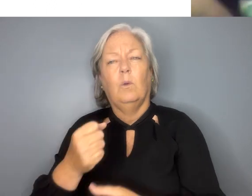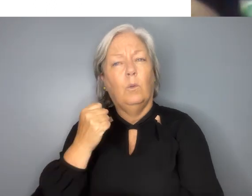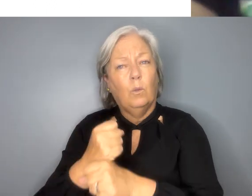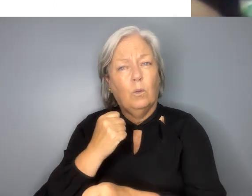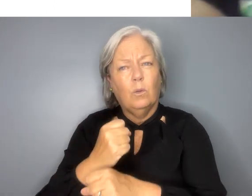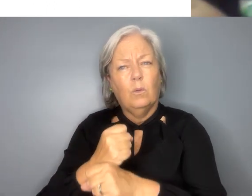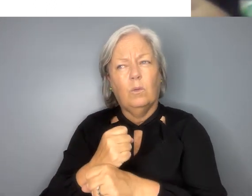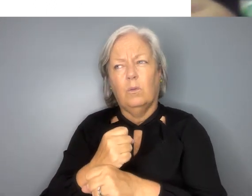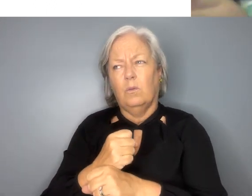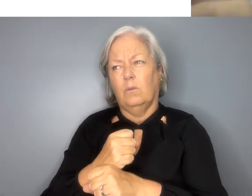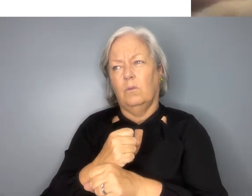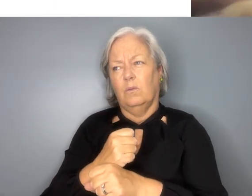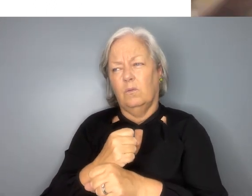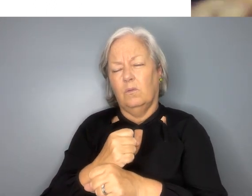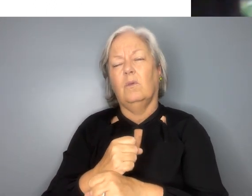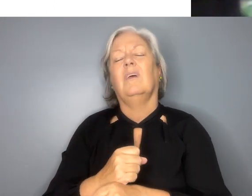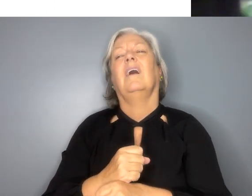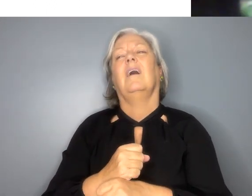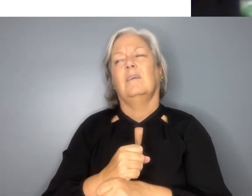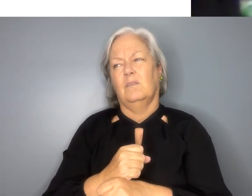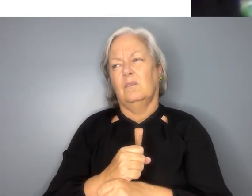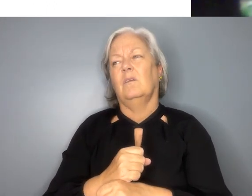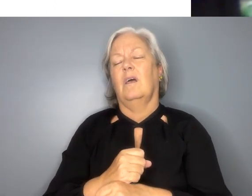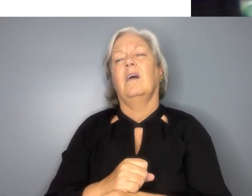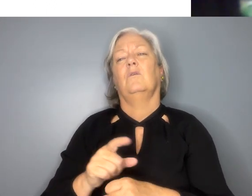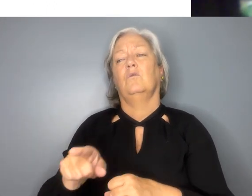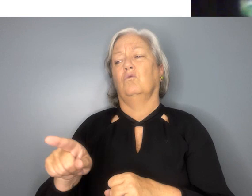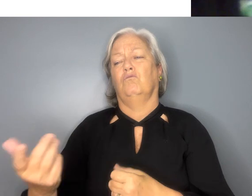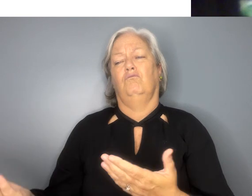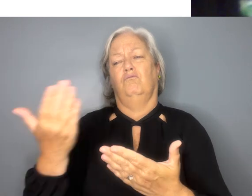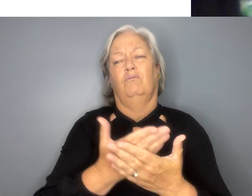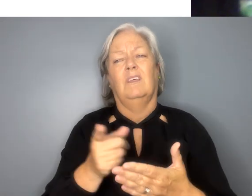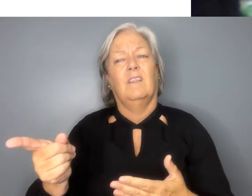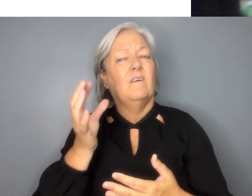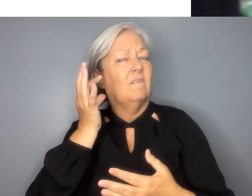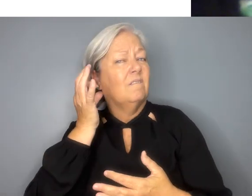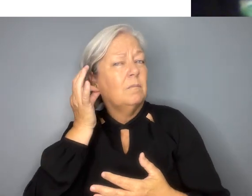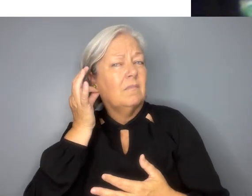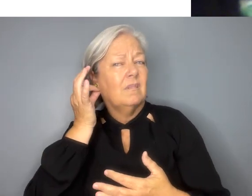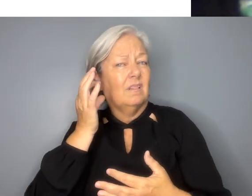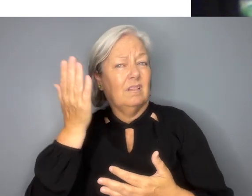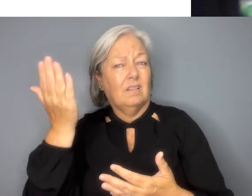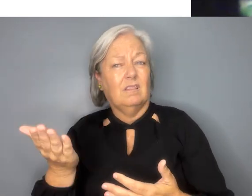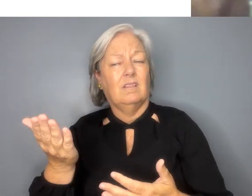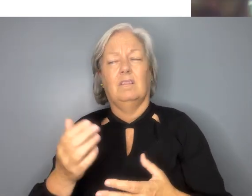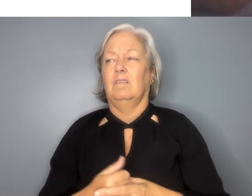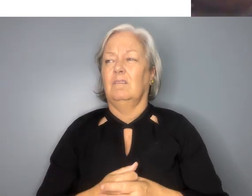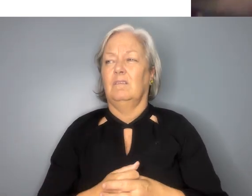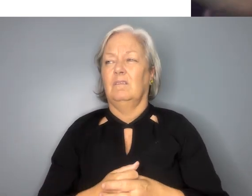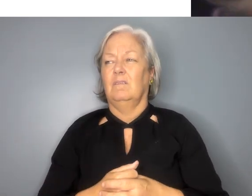their support workers in order to present as female. Presenting as female